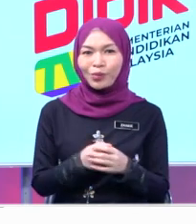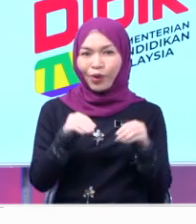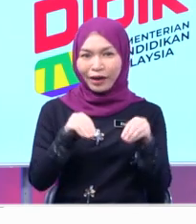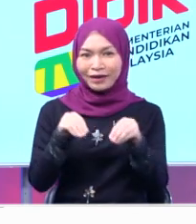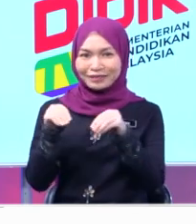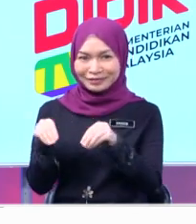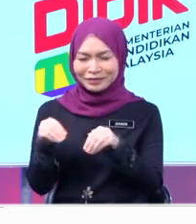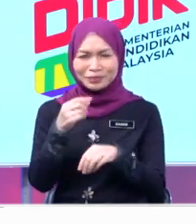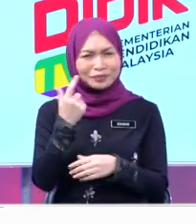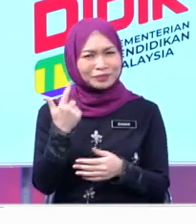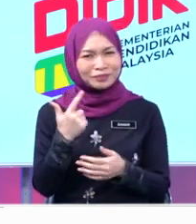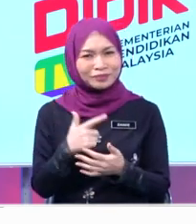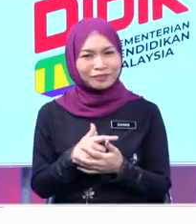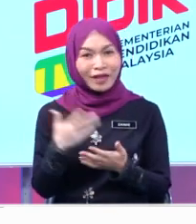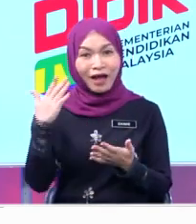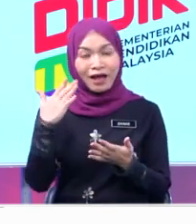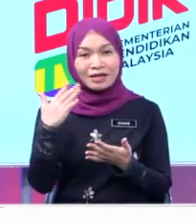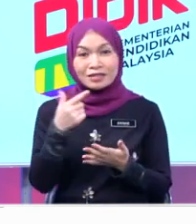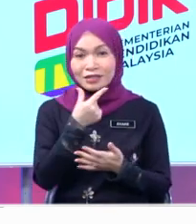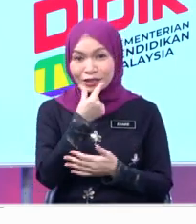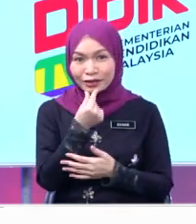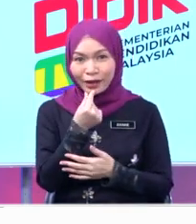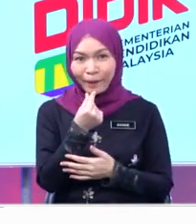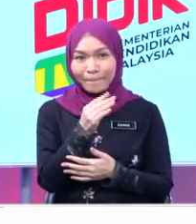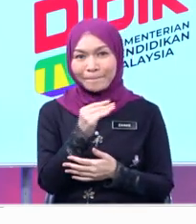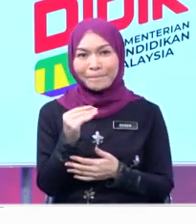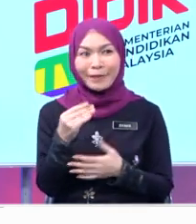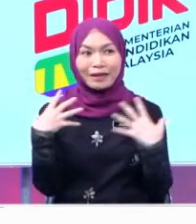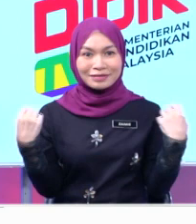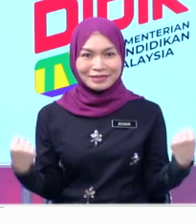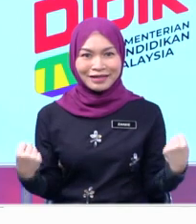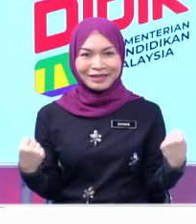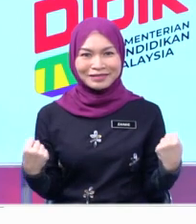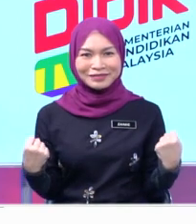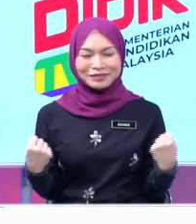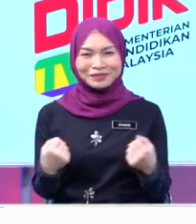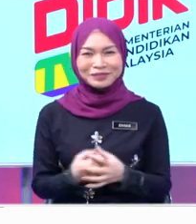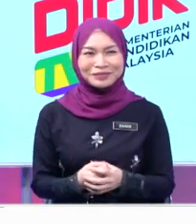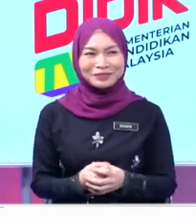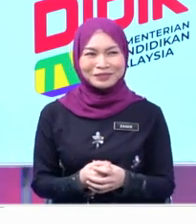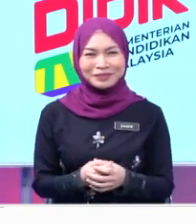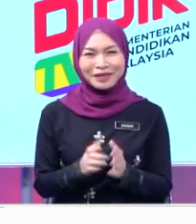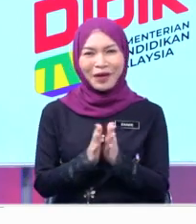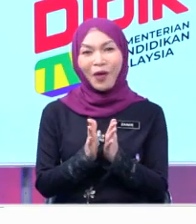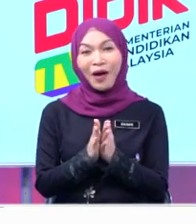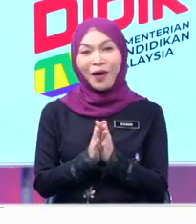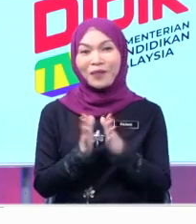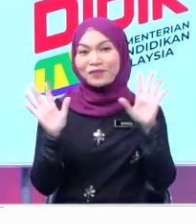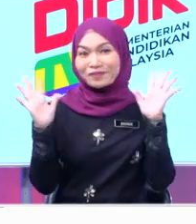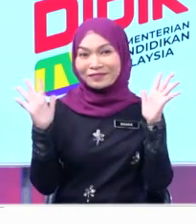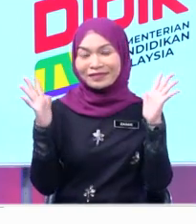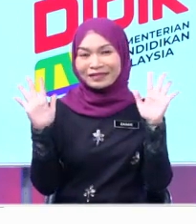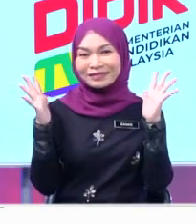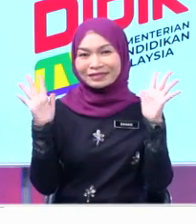to the store, you can just open your back door and pluck one from your garden. Wow. CD. Good job. Very nice.